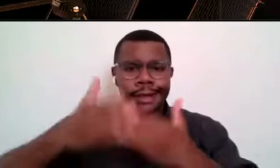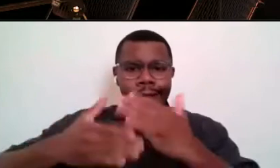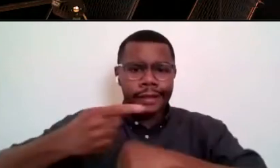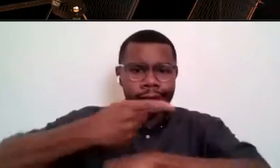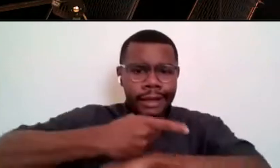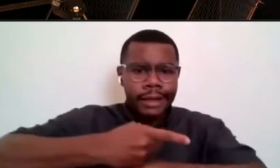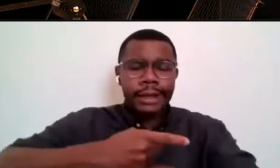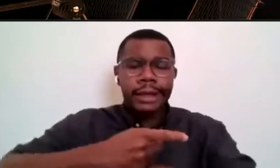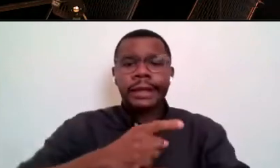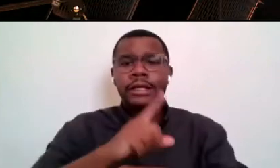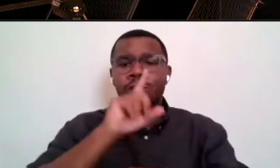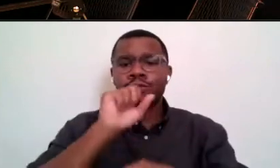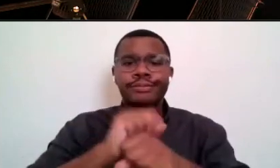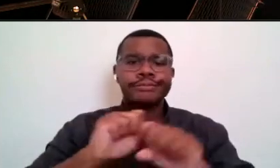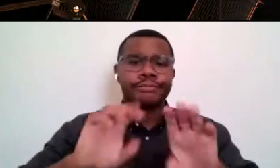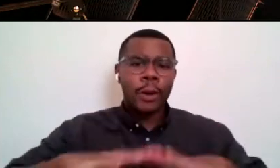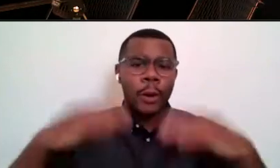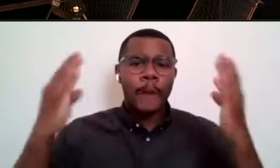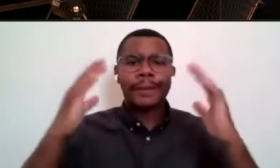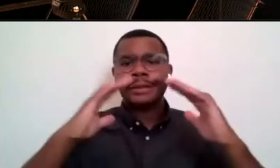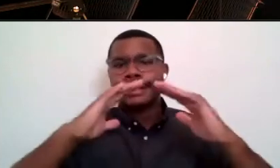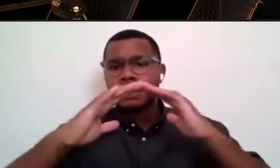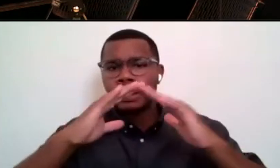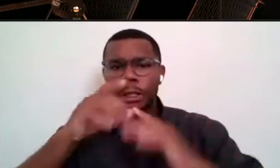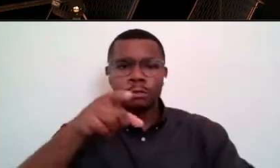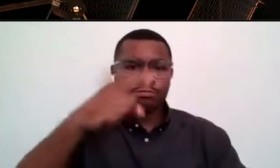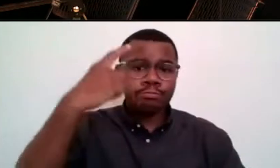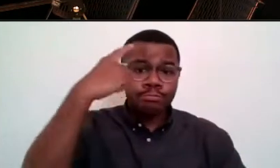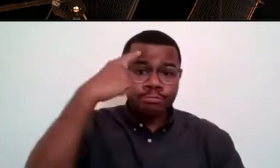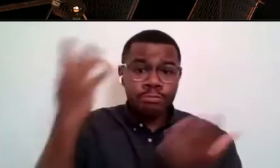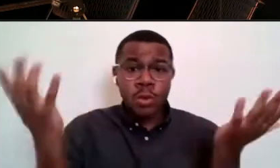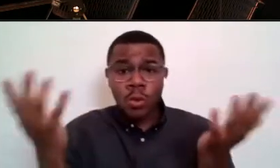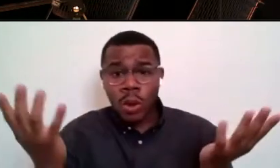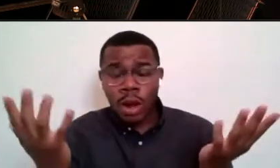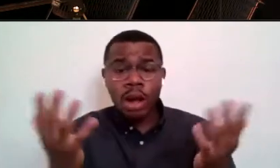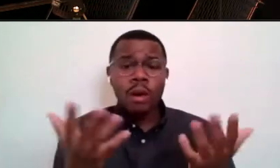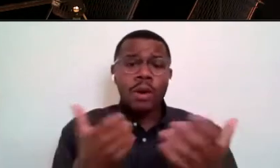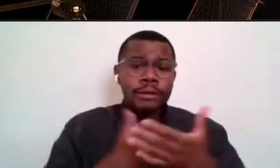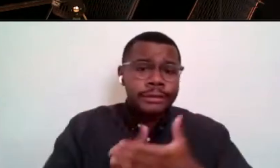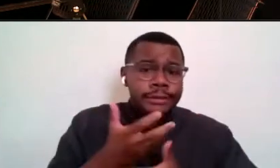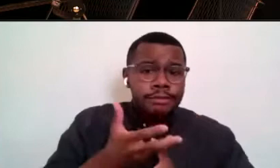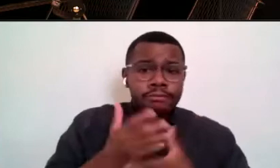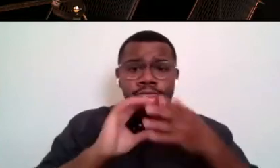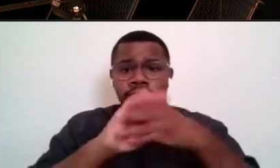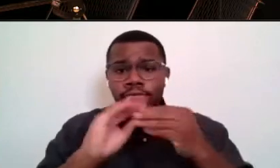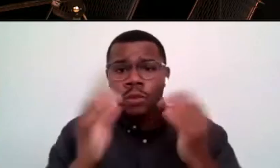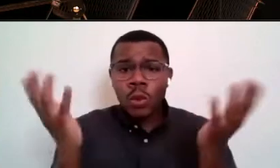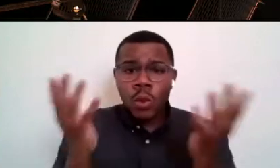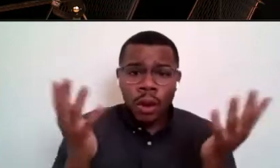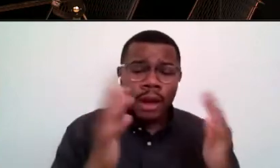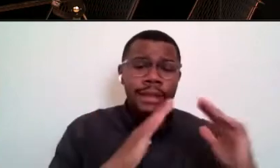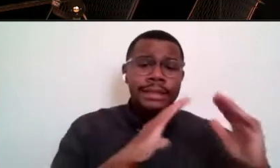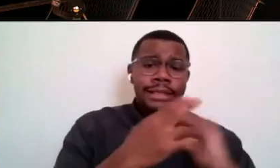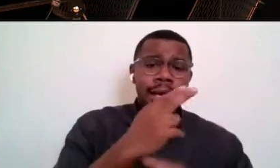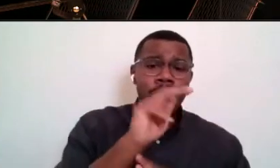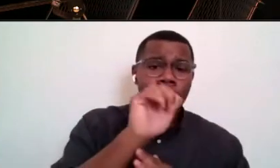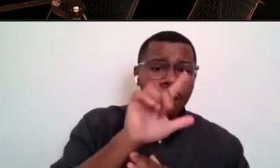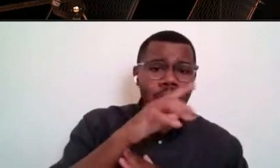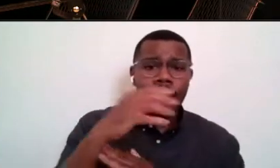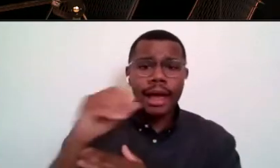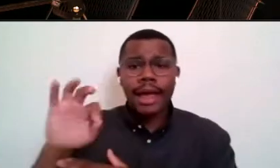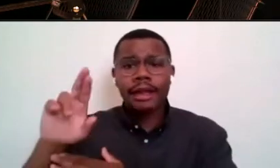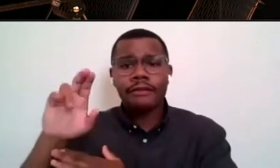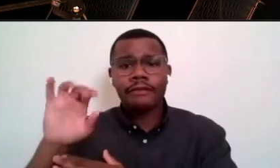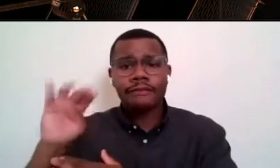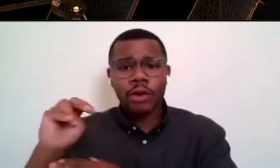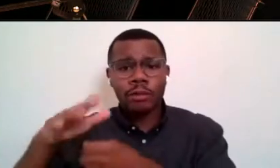community, what do we all think and what do we need to say to each other, town hall and forum space. And leading us through all of